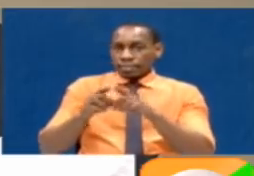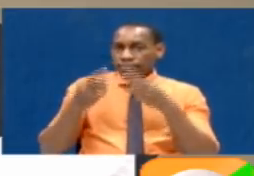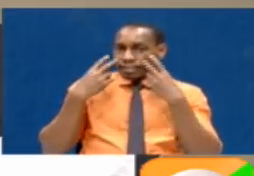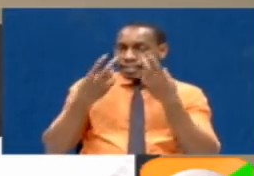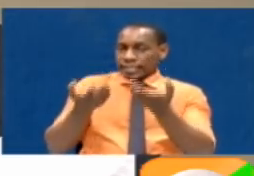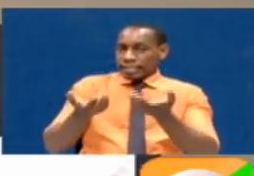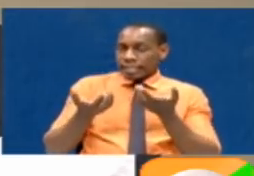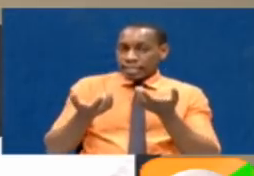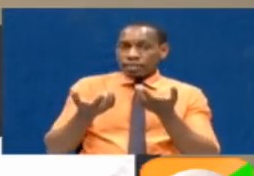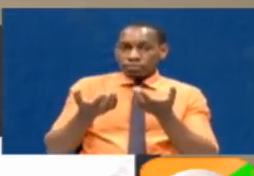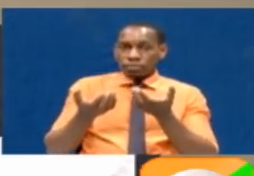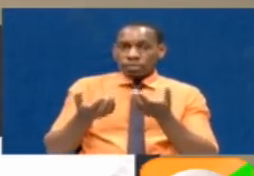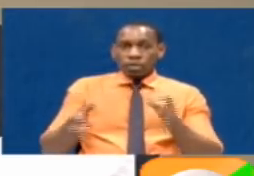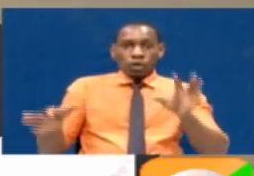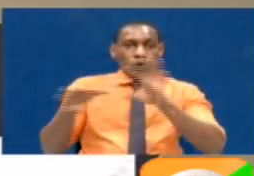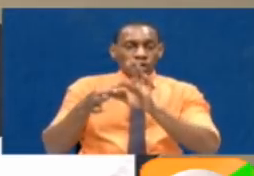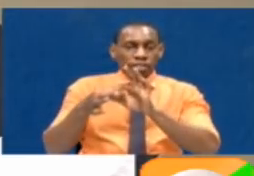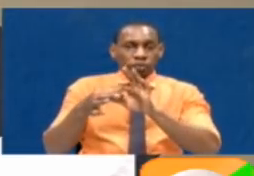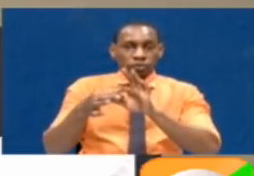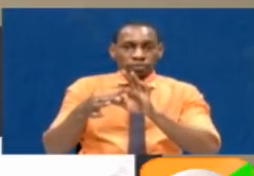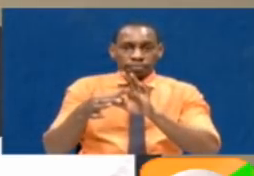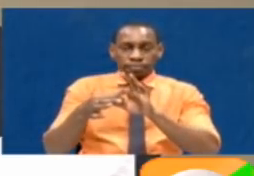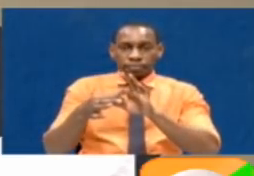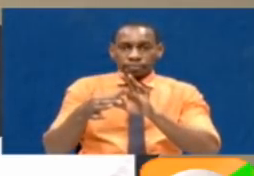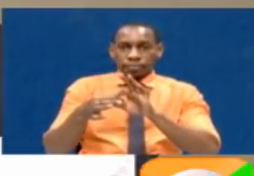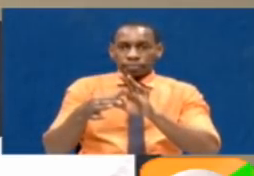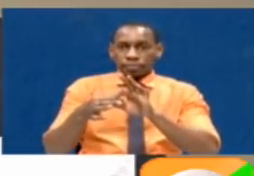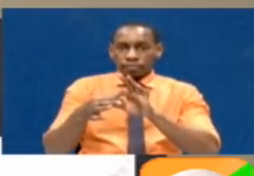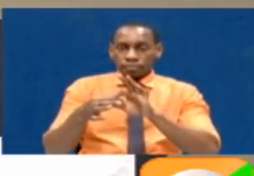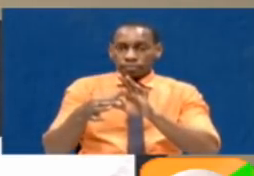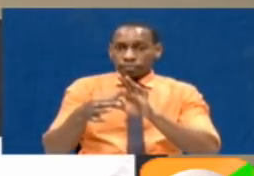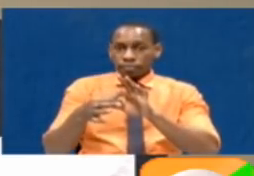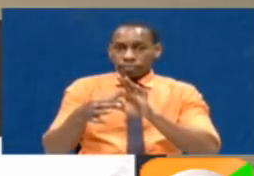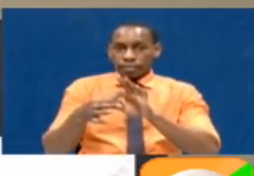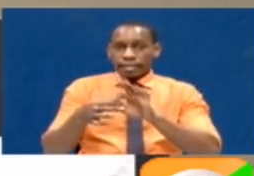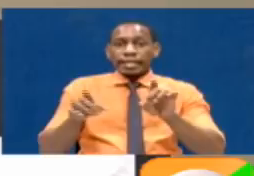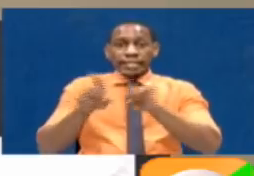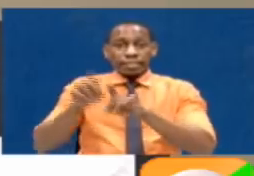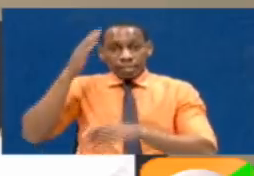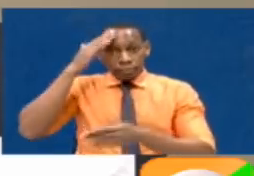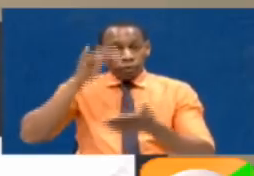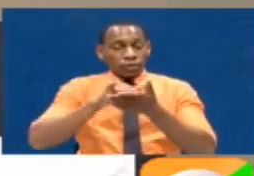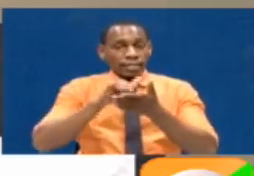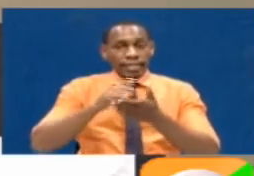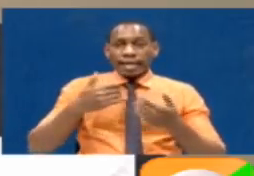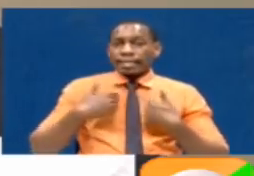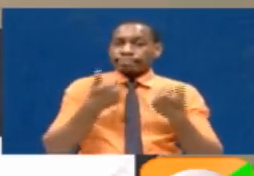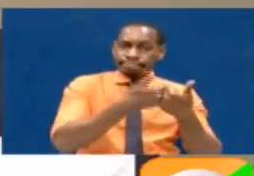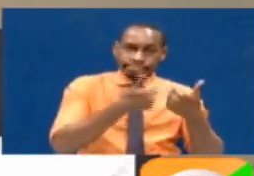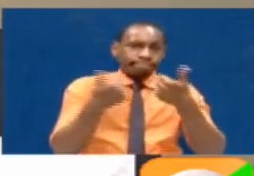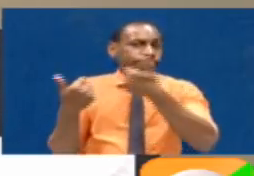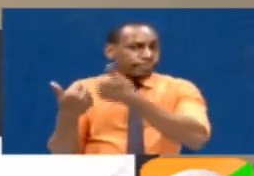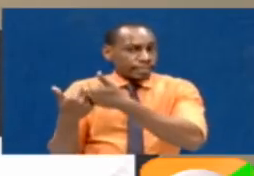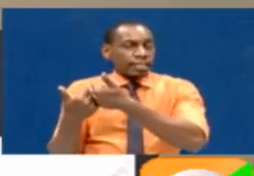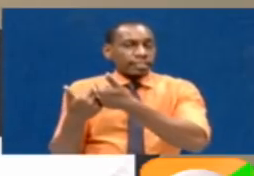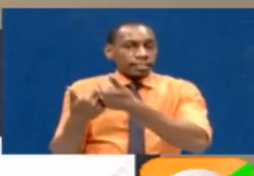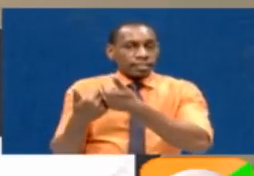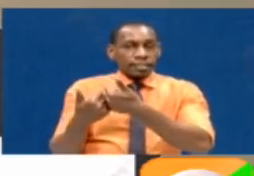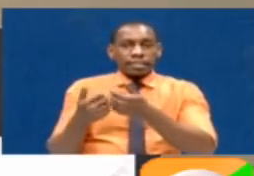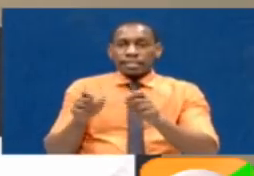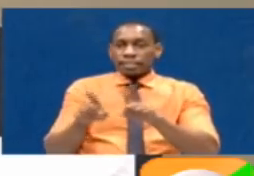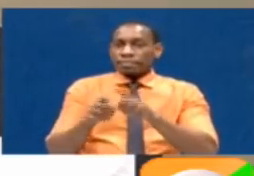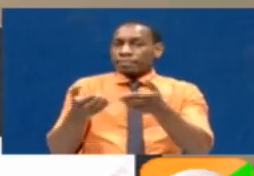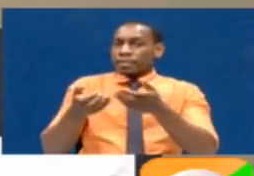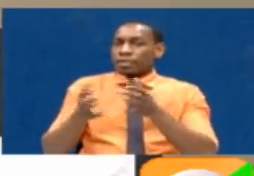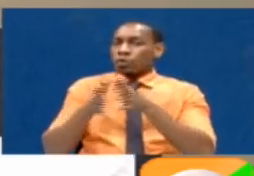significant demand of connections or demand for connections, and I know that we have had some challenges given the level of